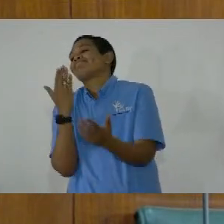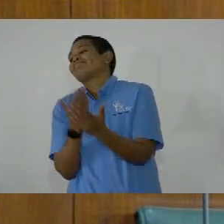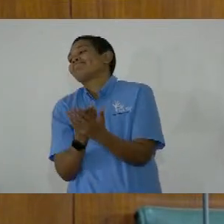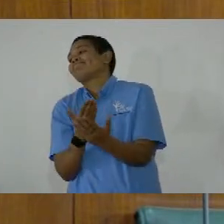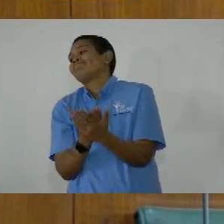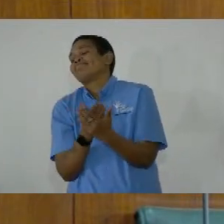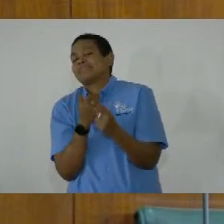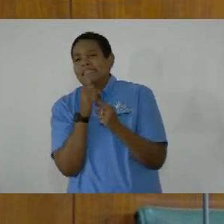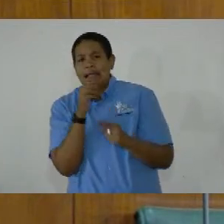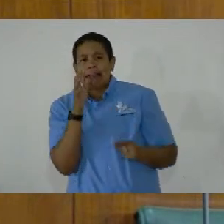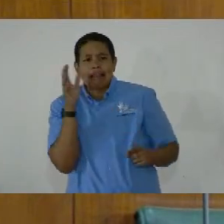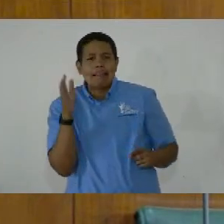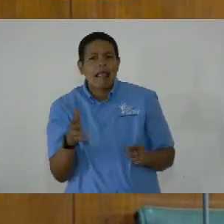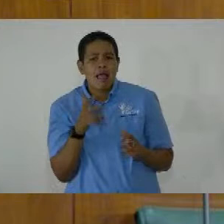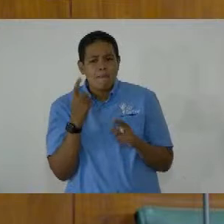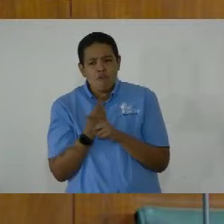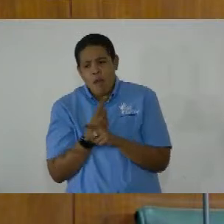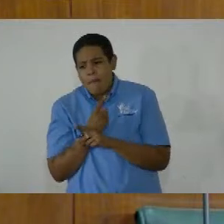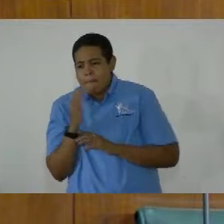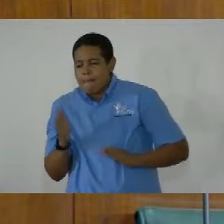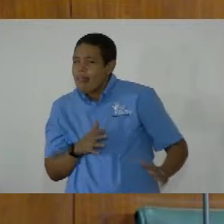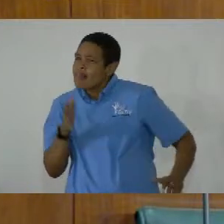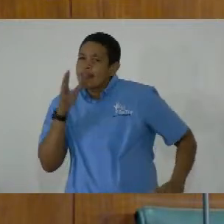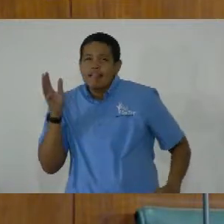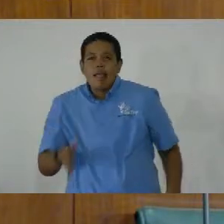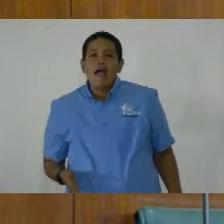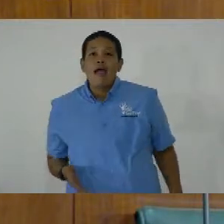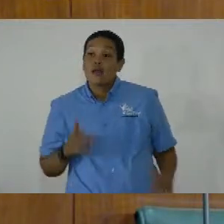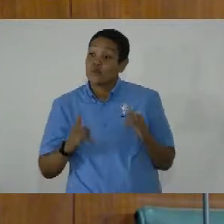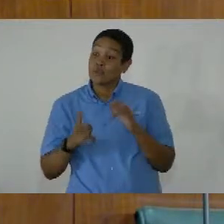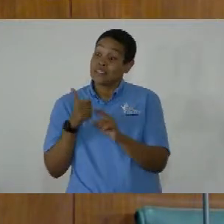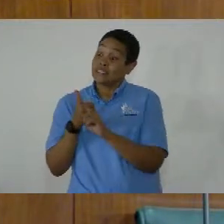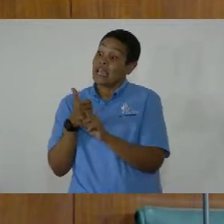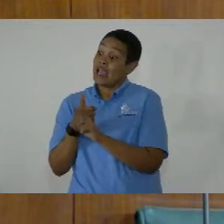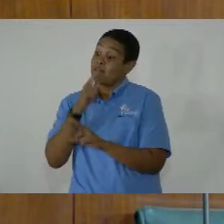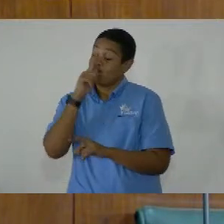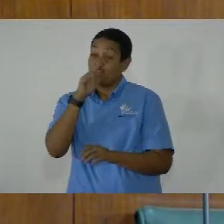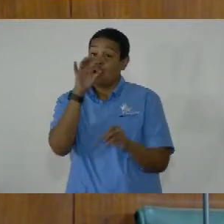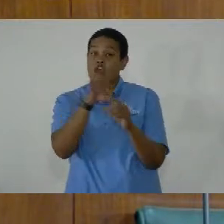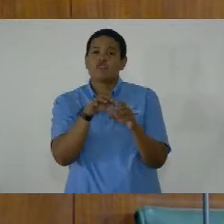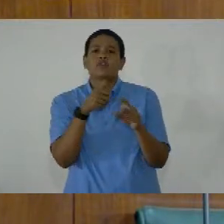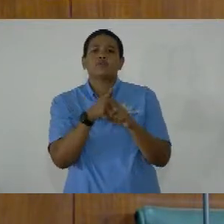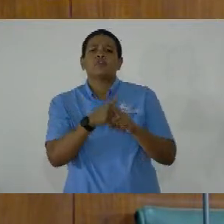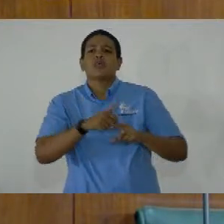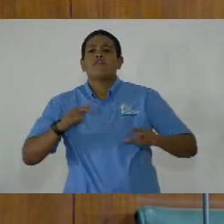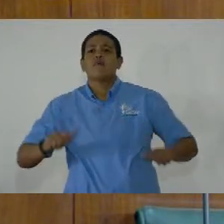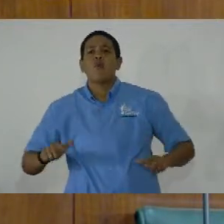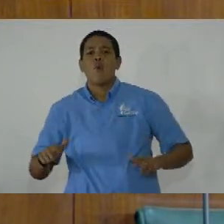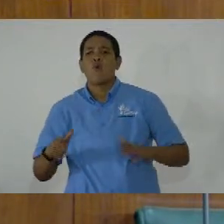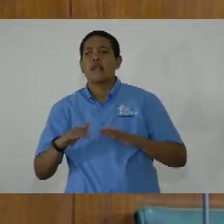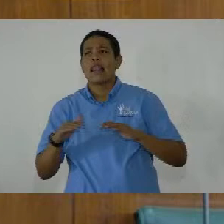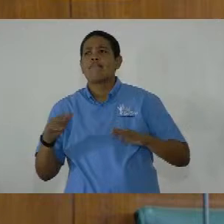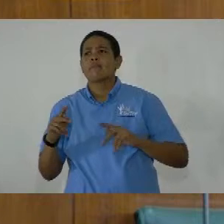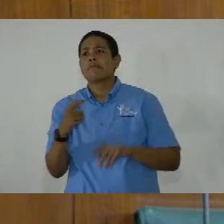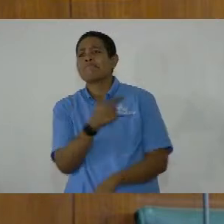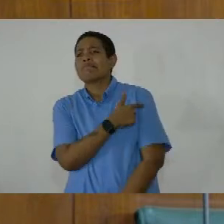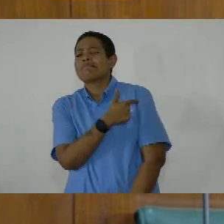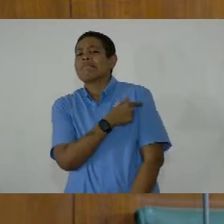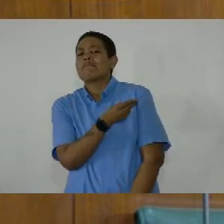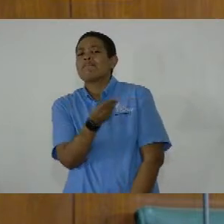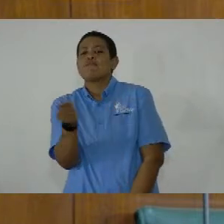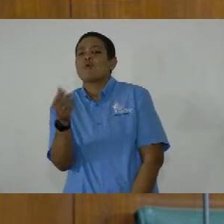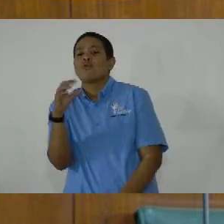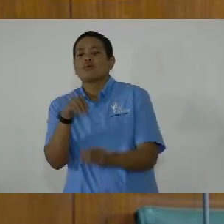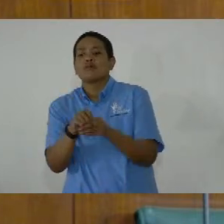absence of proper logistics planning, which itself contributed to the low level of vaccination currently